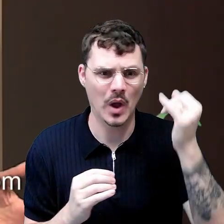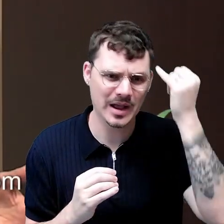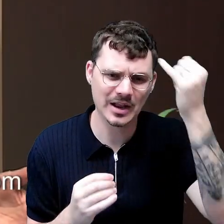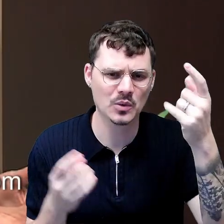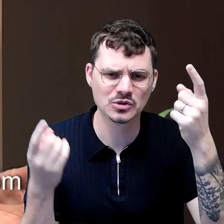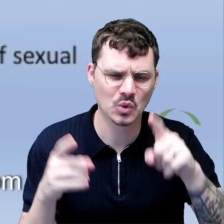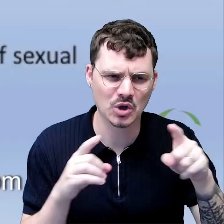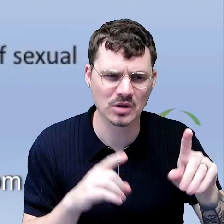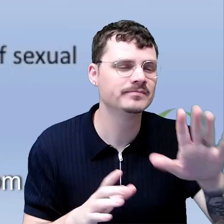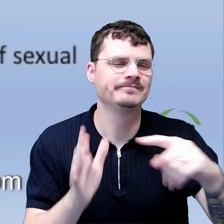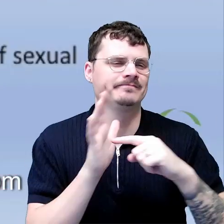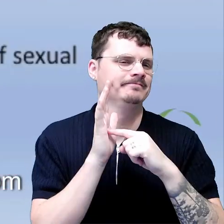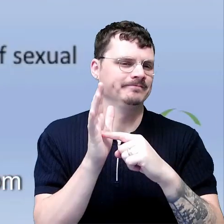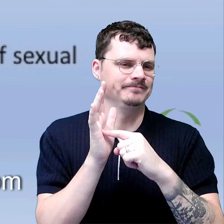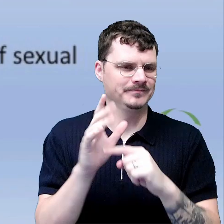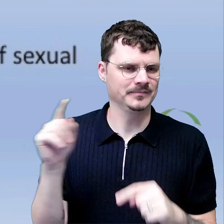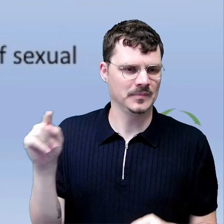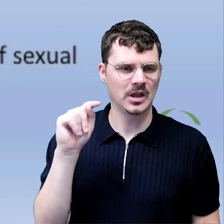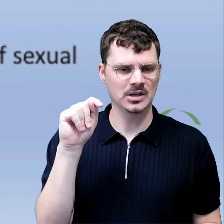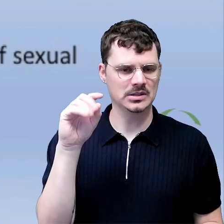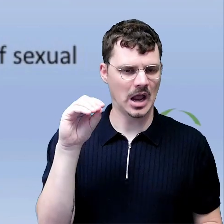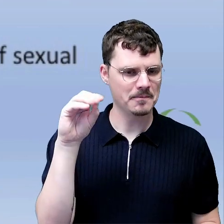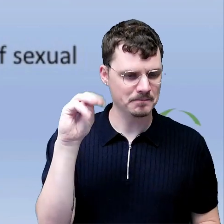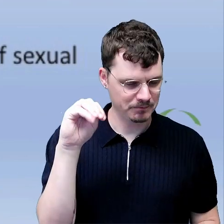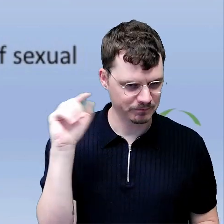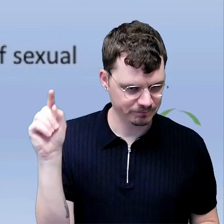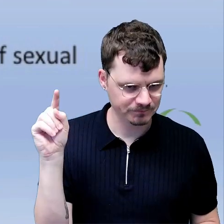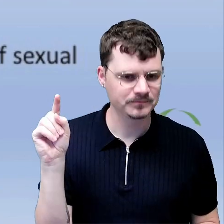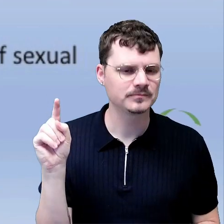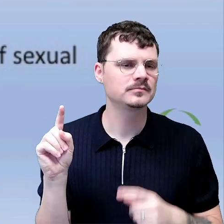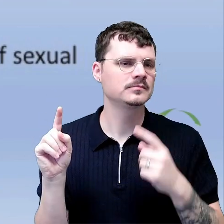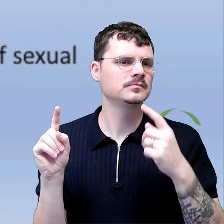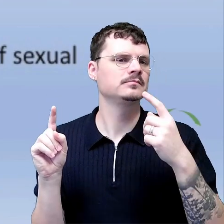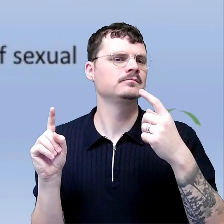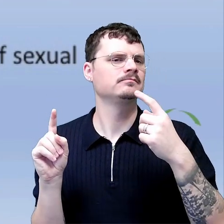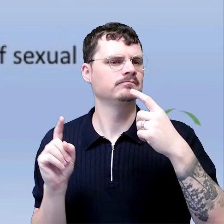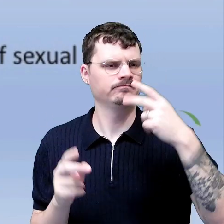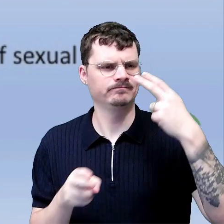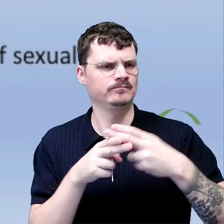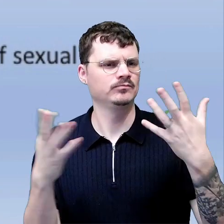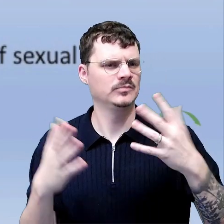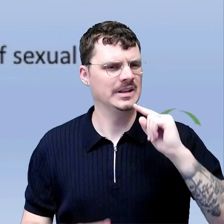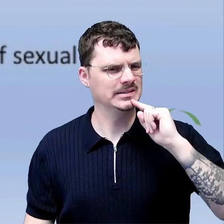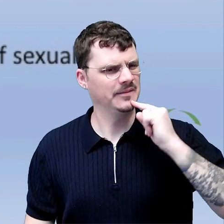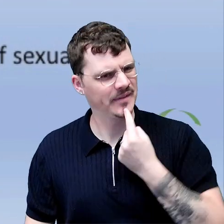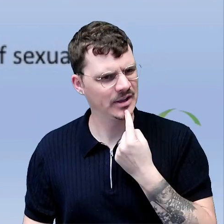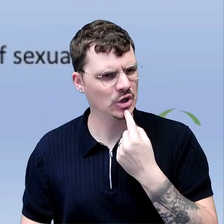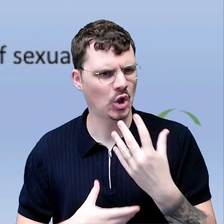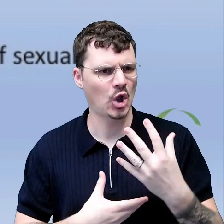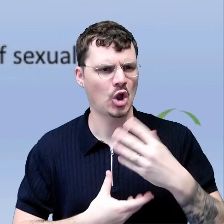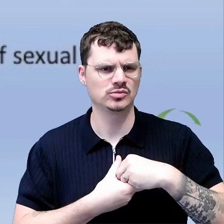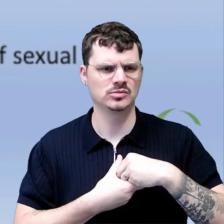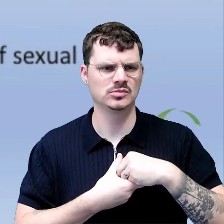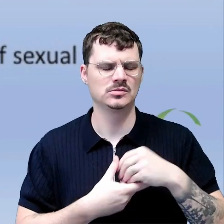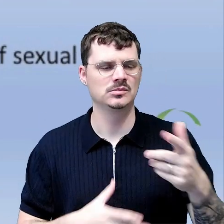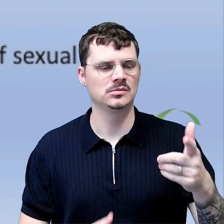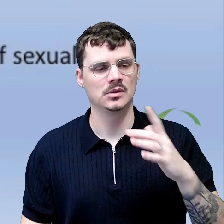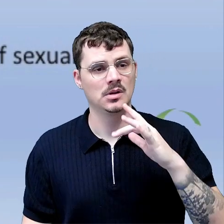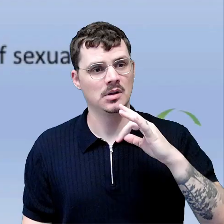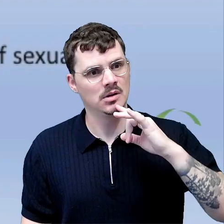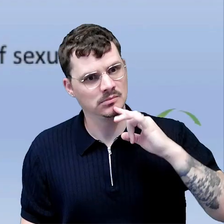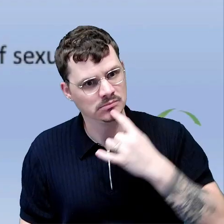For example, there was a fellow named Tom who reportedly had severe autism, profound